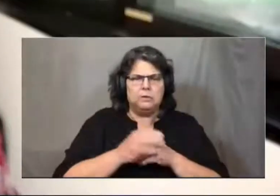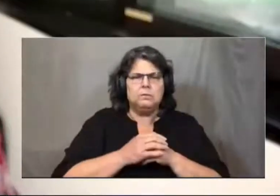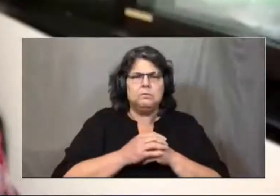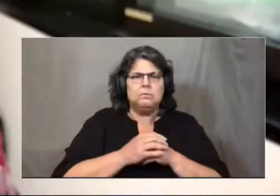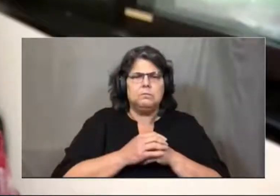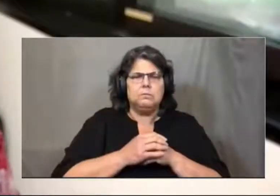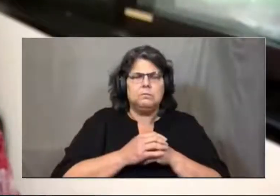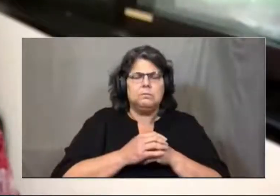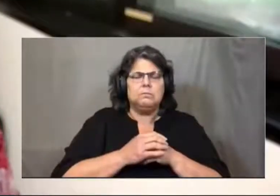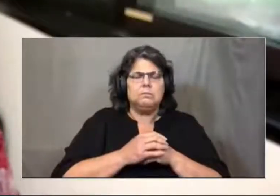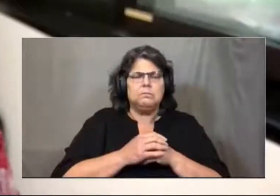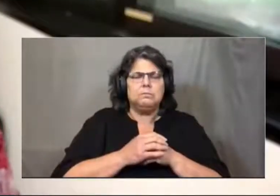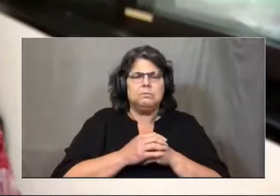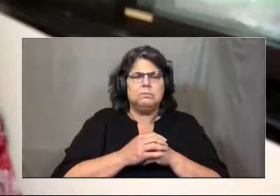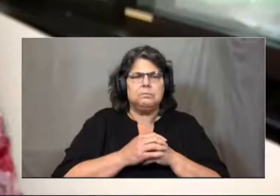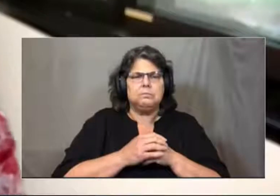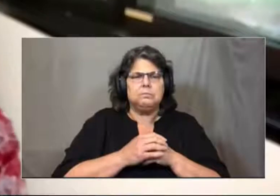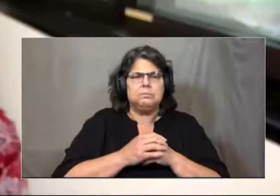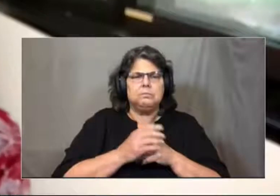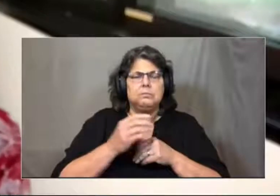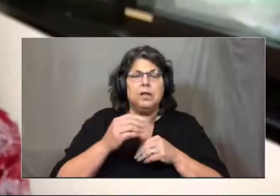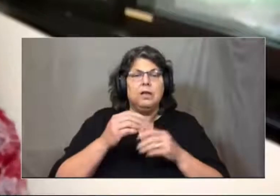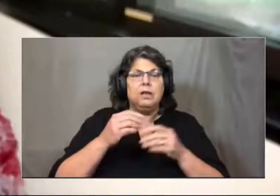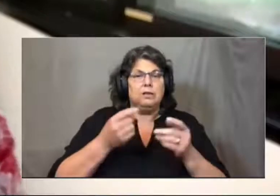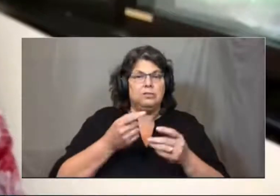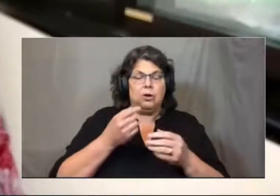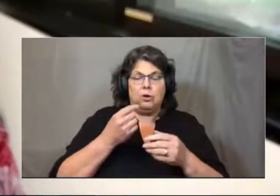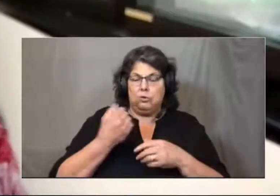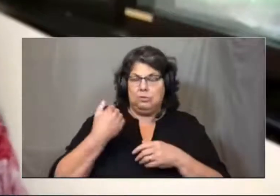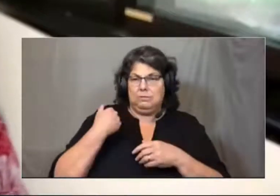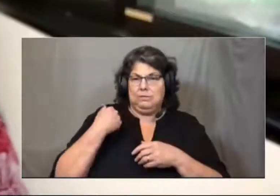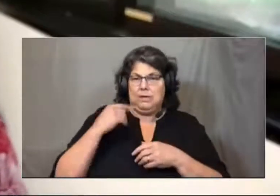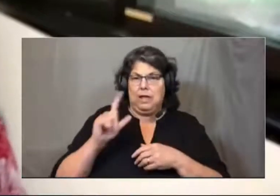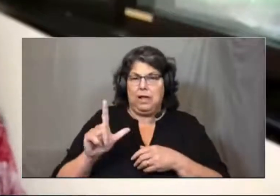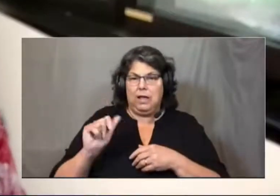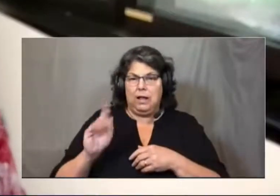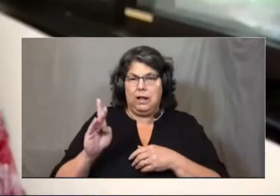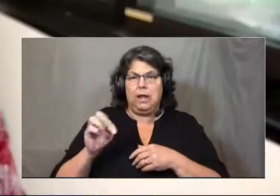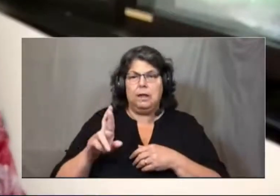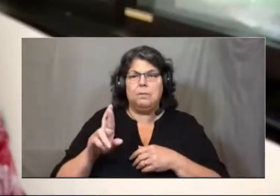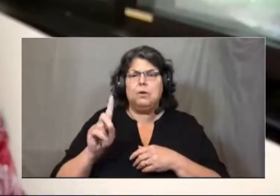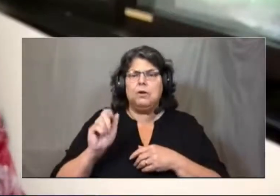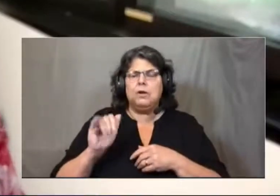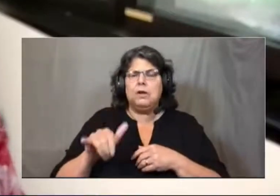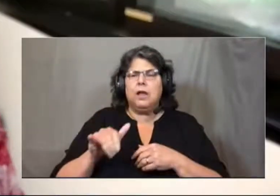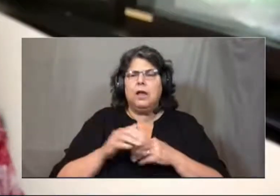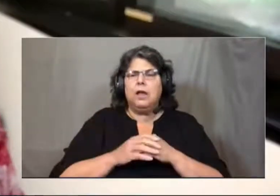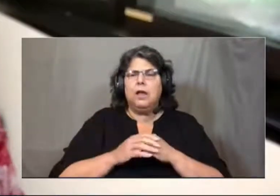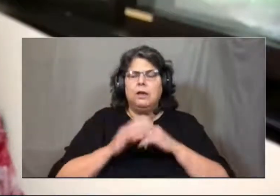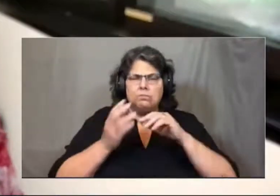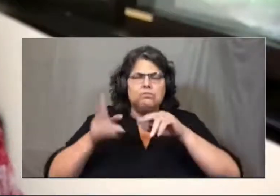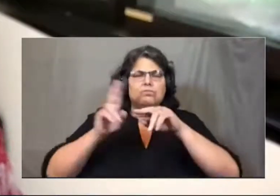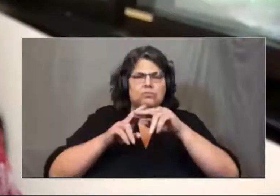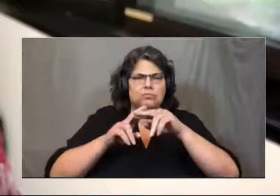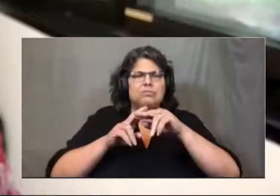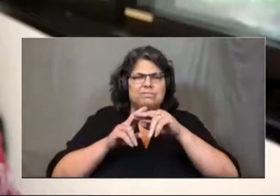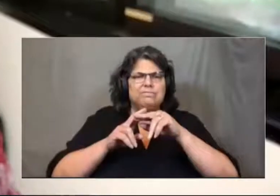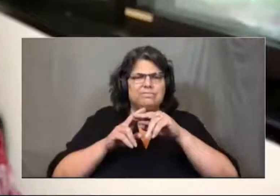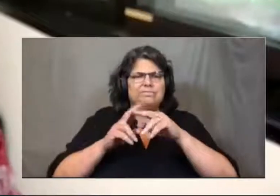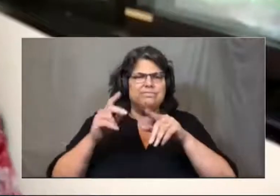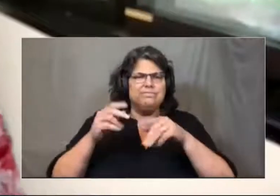bump from Labor Day. We attribute that, and it probably will increase over the next week to 2 weeks.